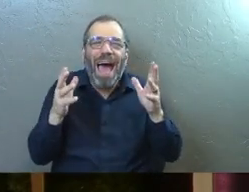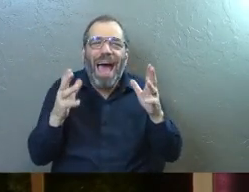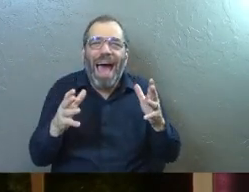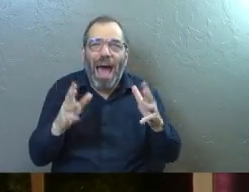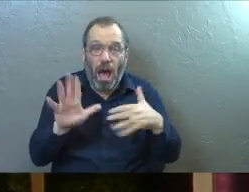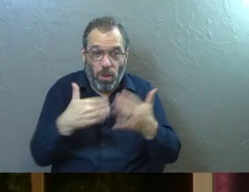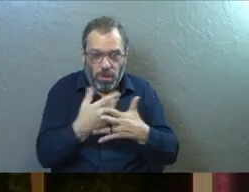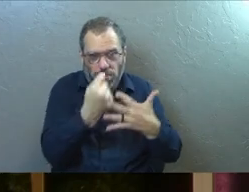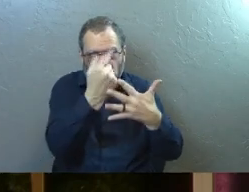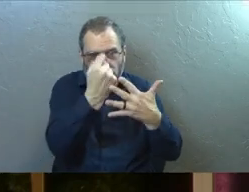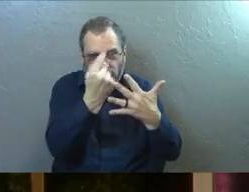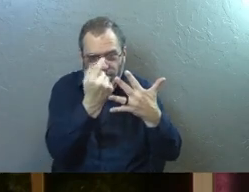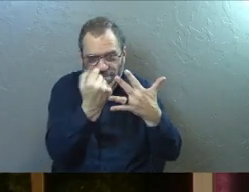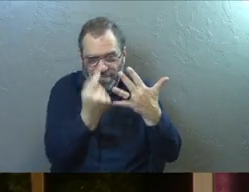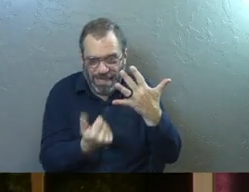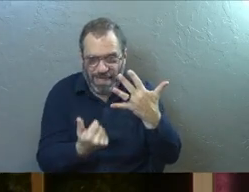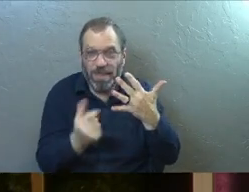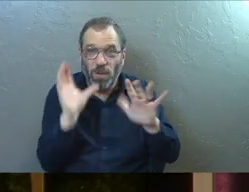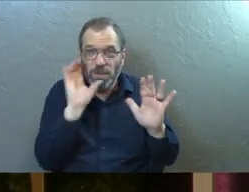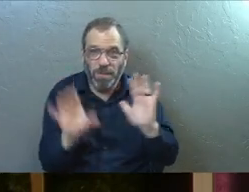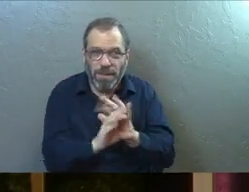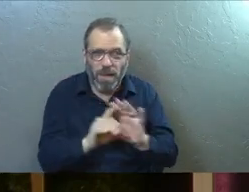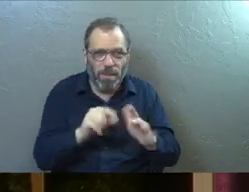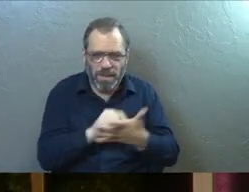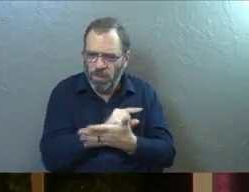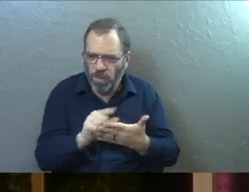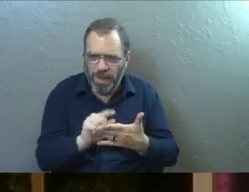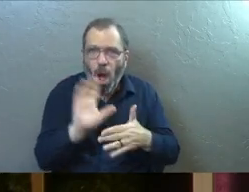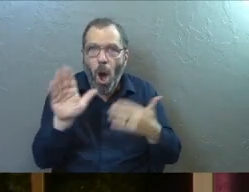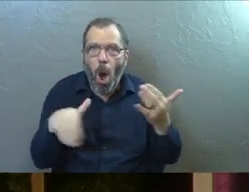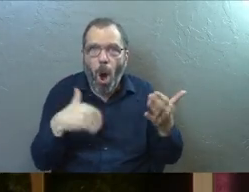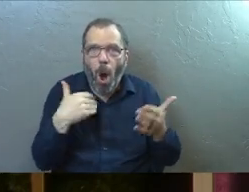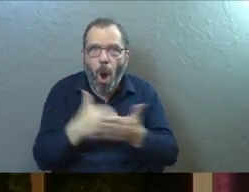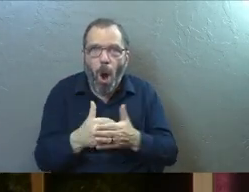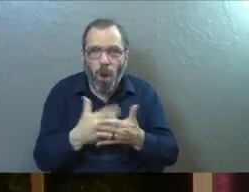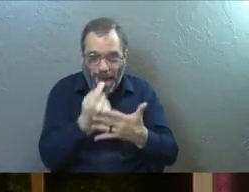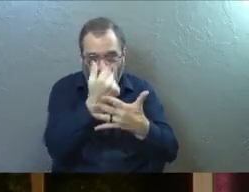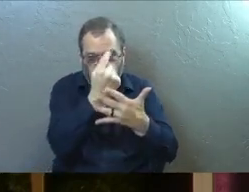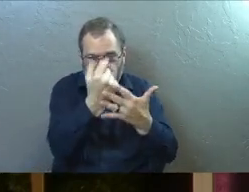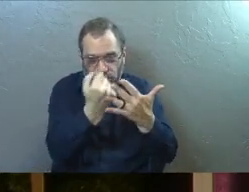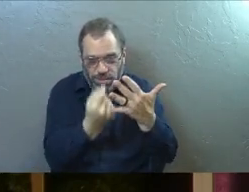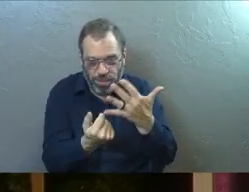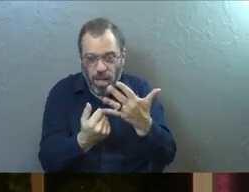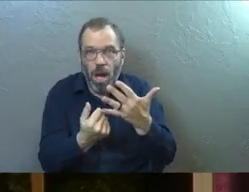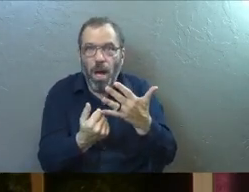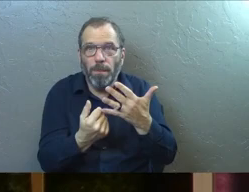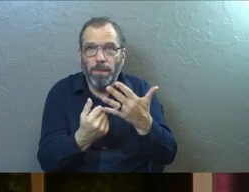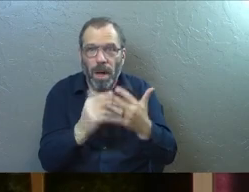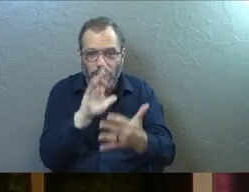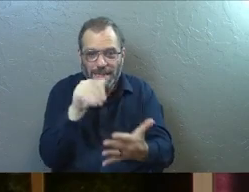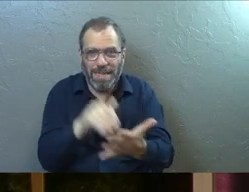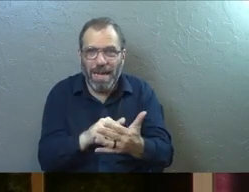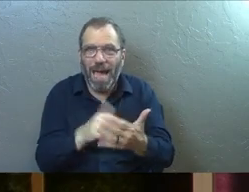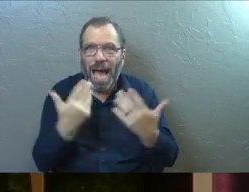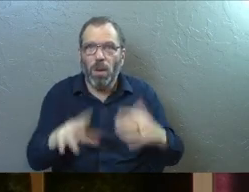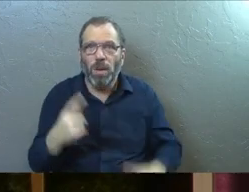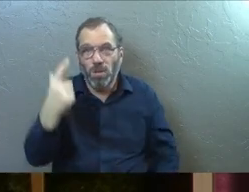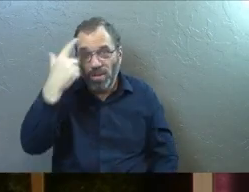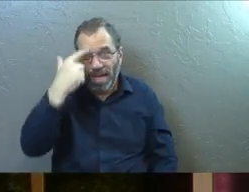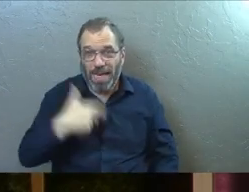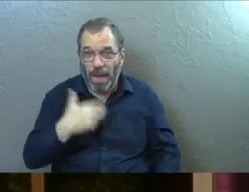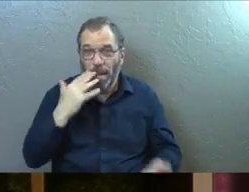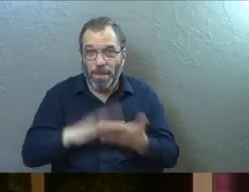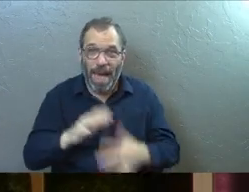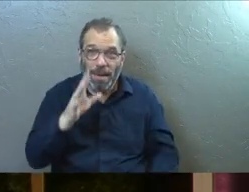I delete those. And I think as I thought about it this week, underneath all the reasons why I delete those, the real core down there is I don't want you guys to think I'm a